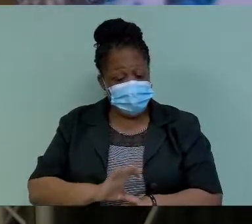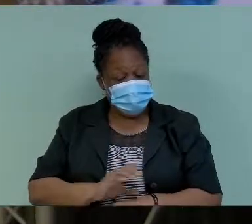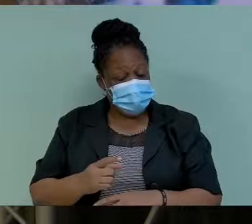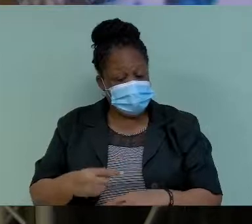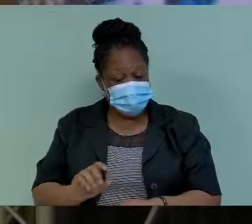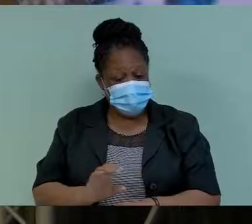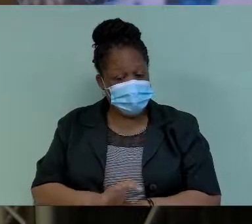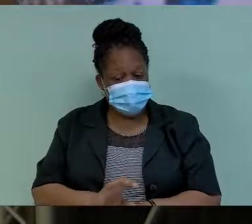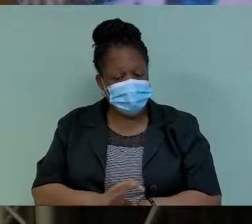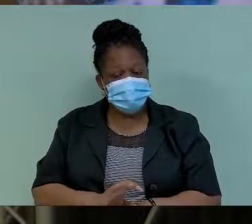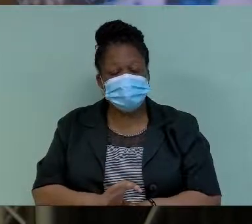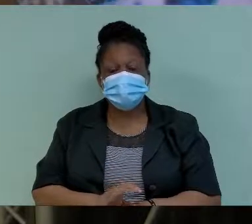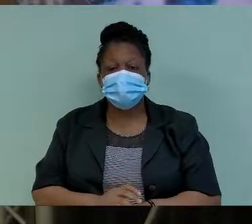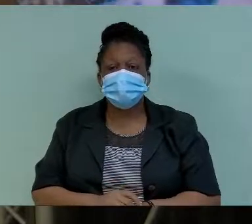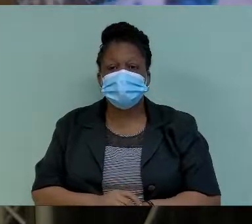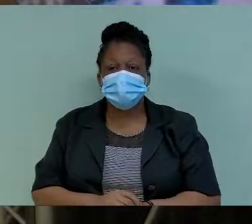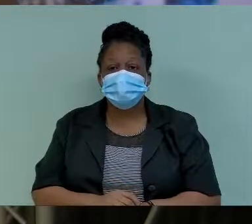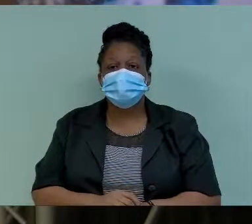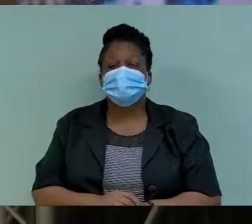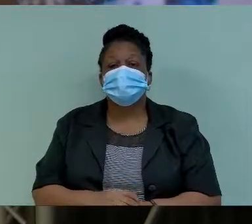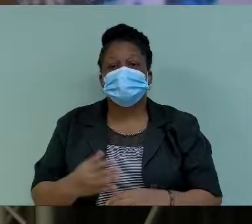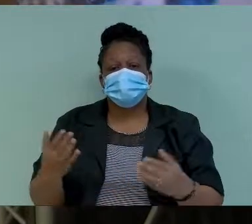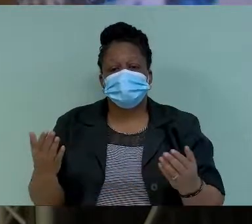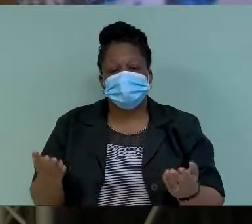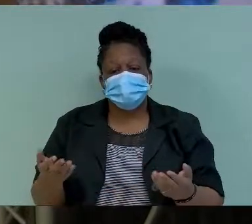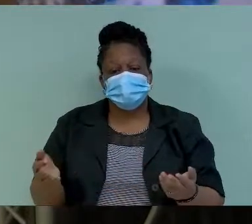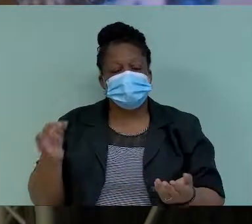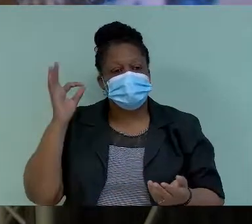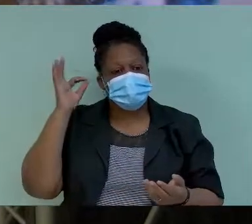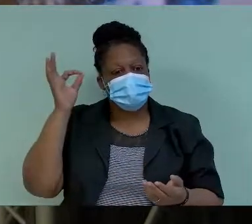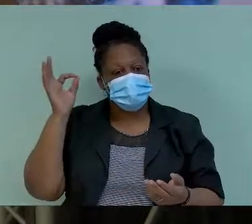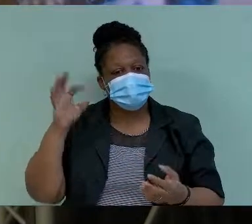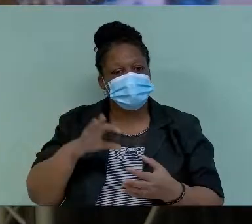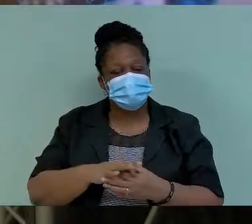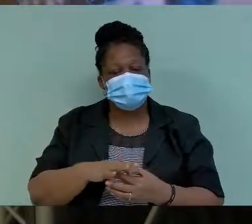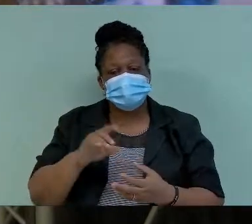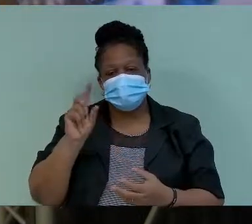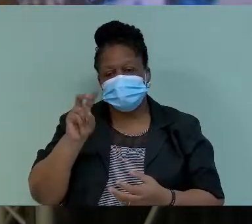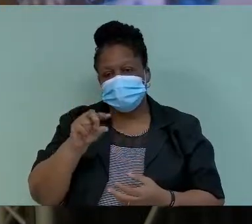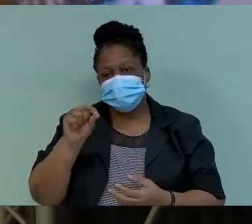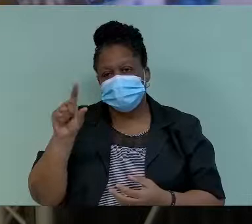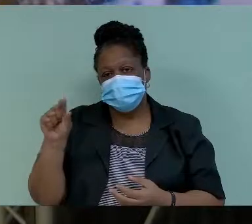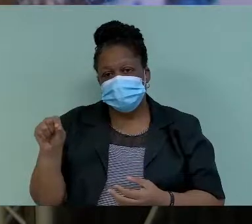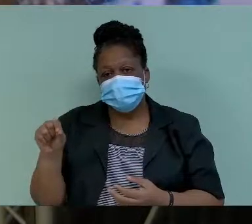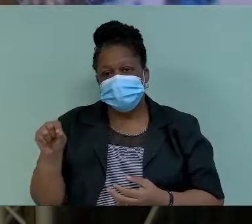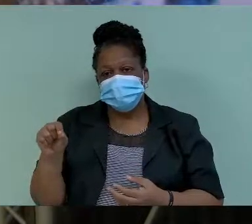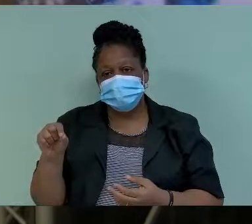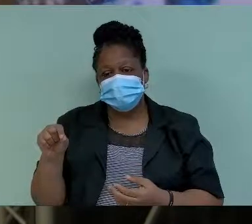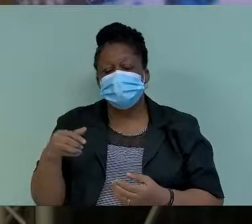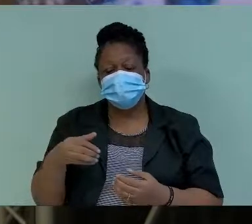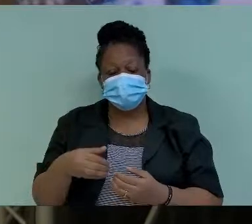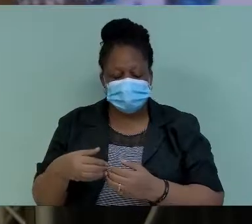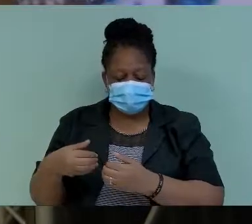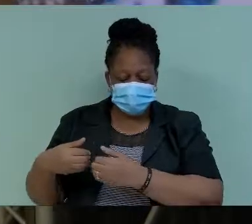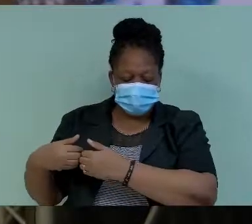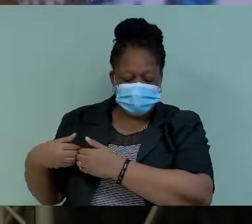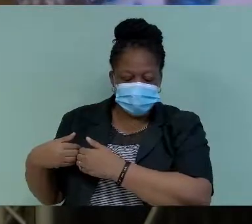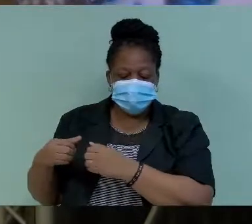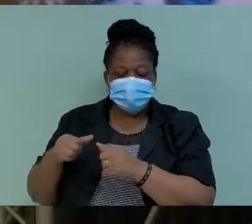of Patmos. We, the faithful of 2020, only had to retreat to our